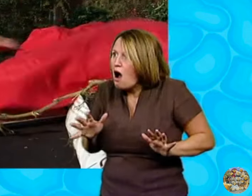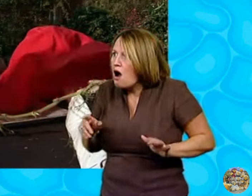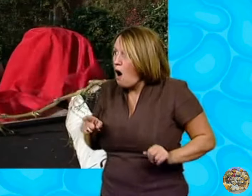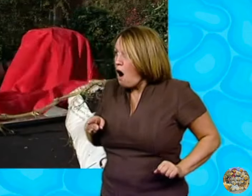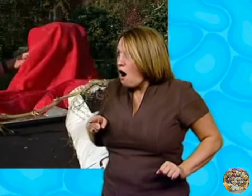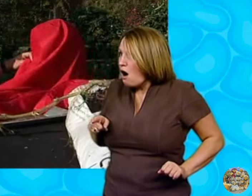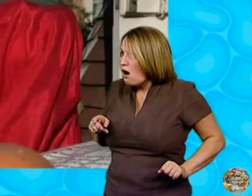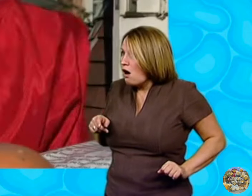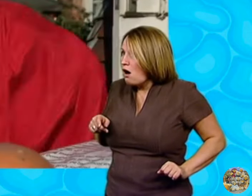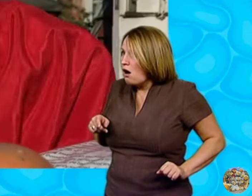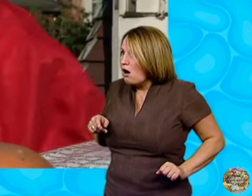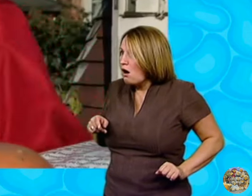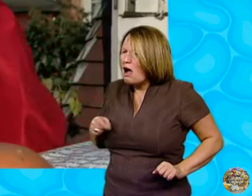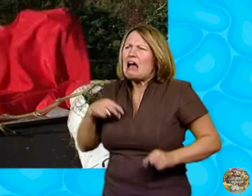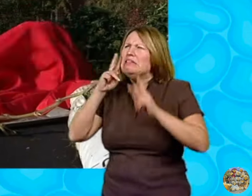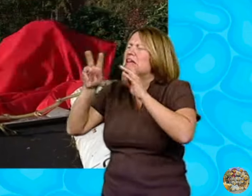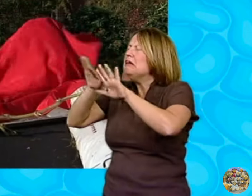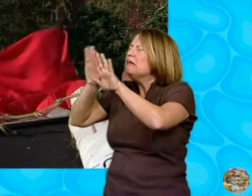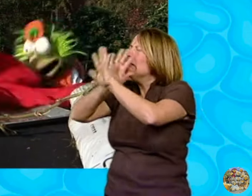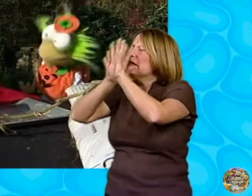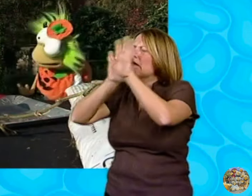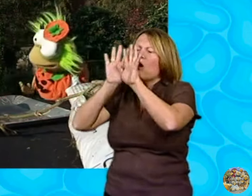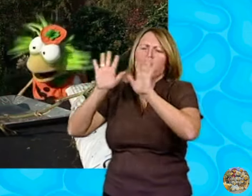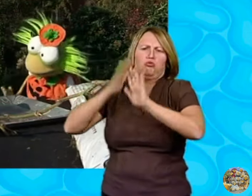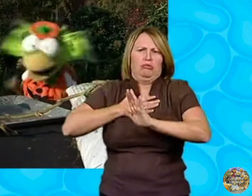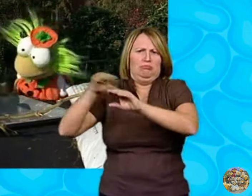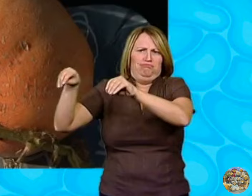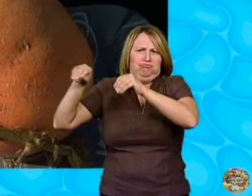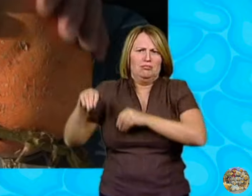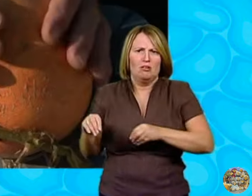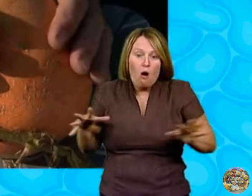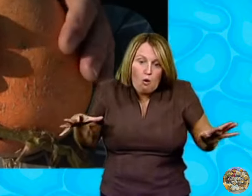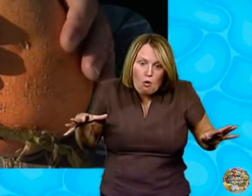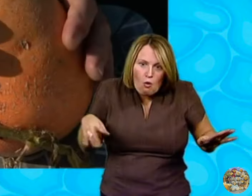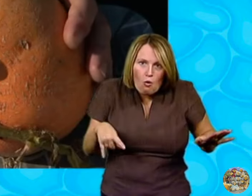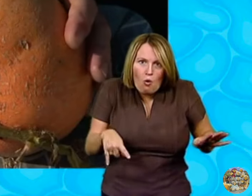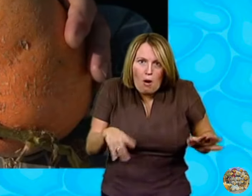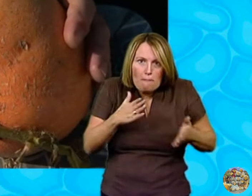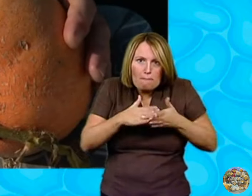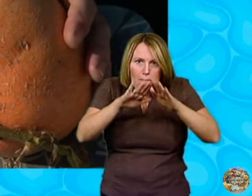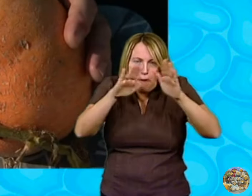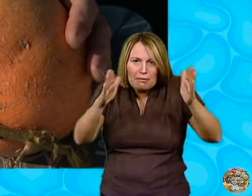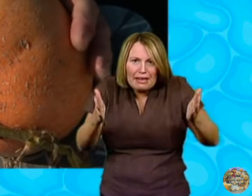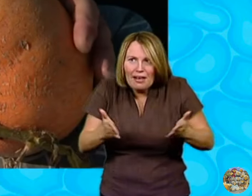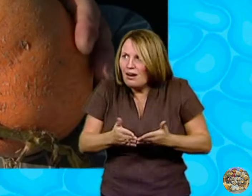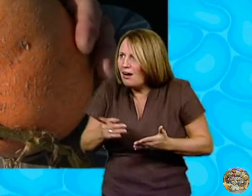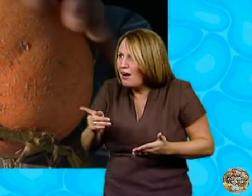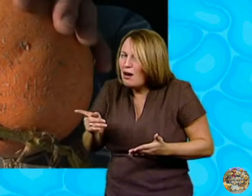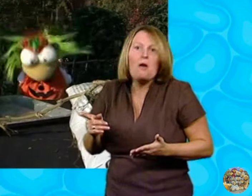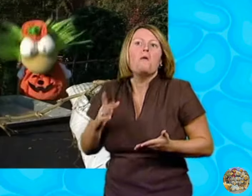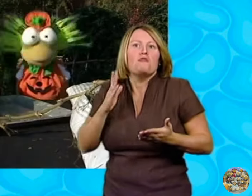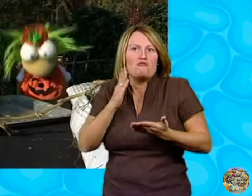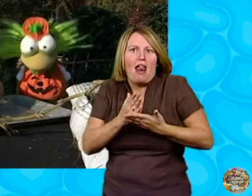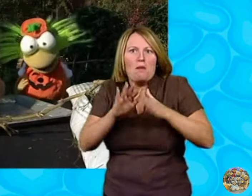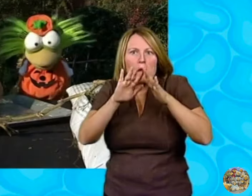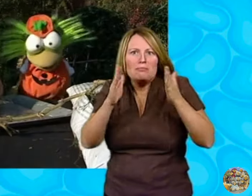there. Look. I can't see anything. Oh, sorry. I can't. Look. Oh, look. It's a pumpkin. It certainly